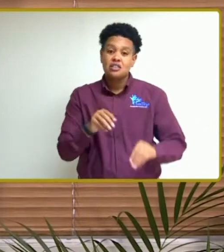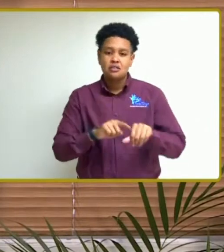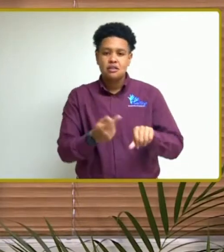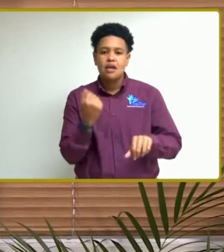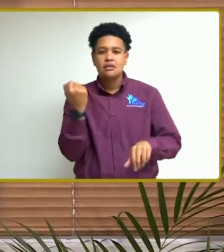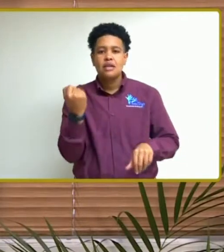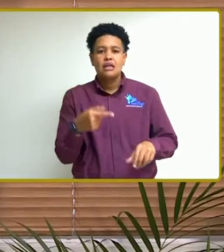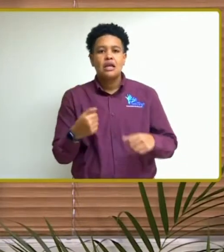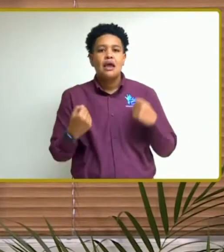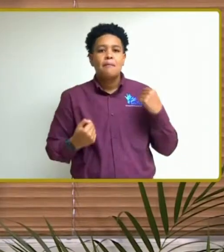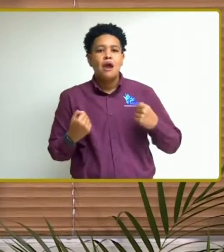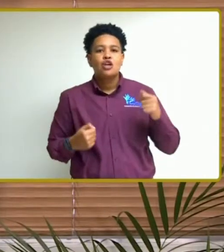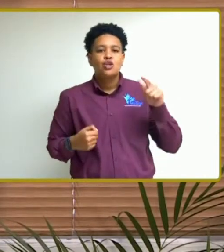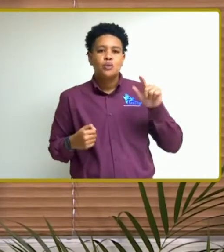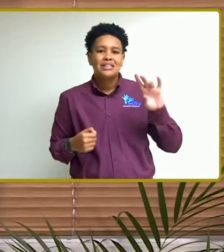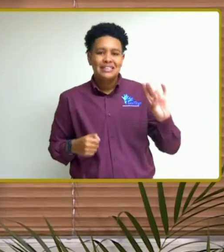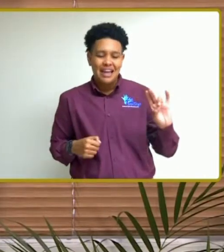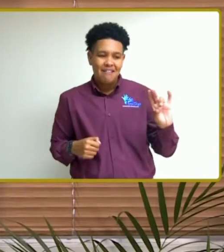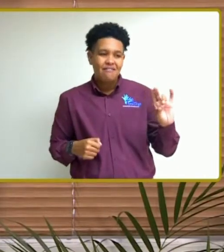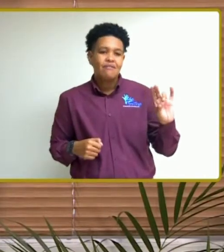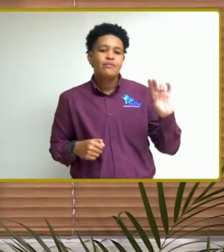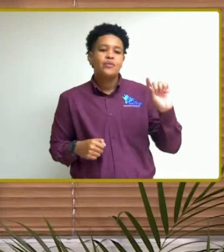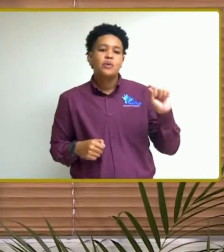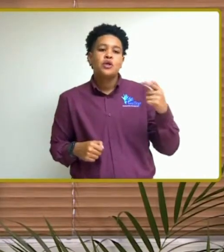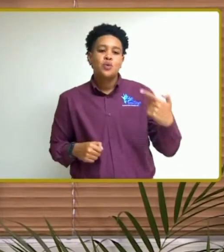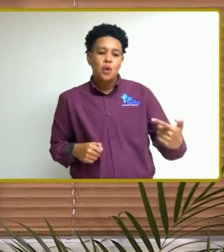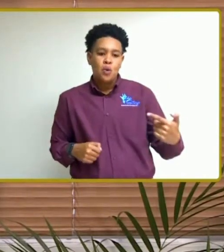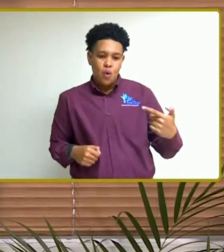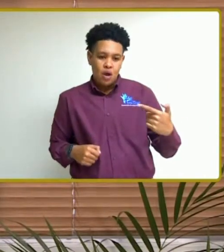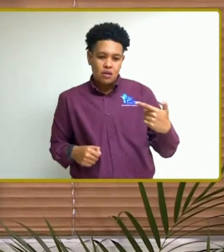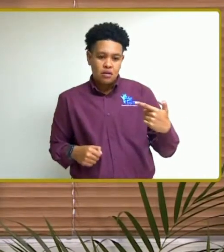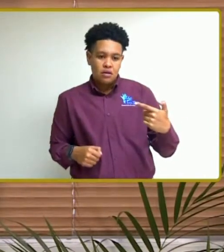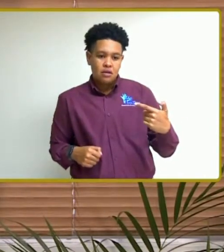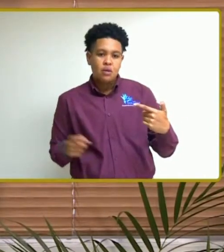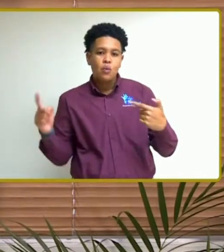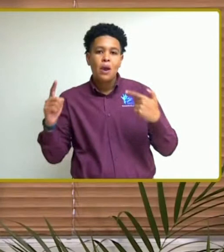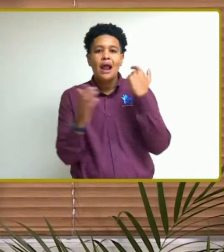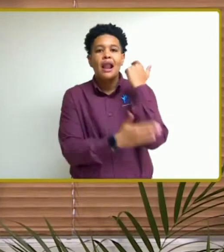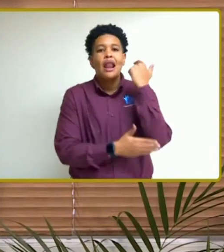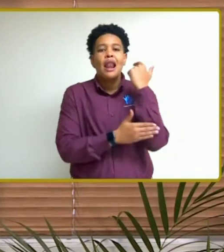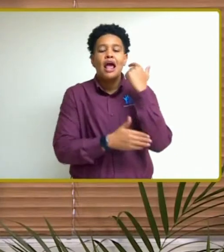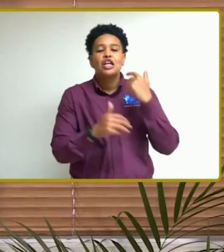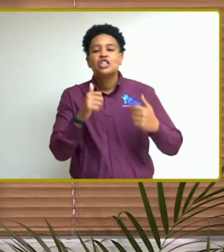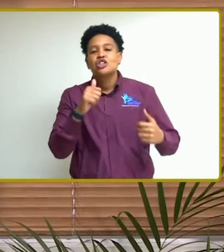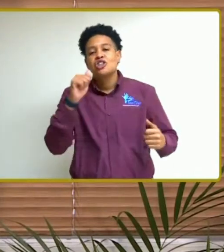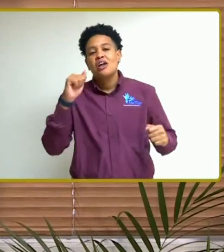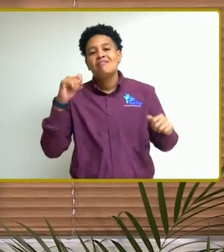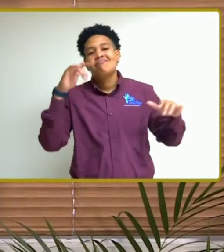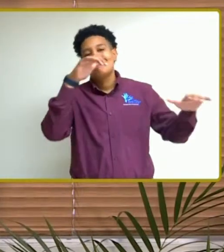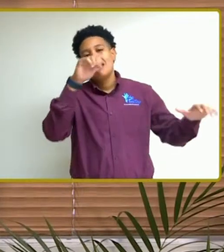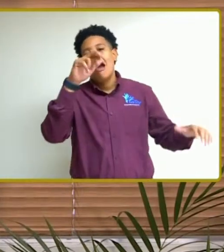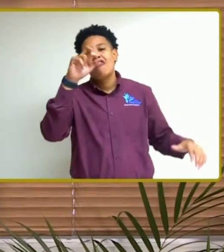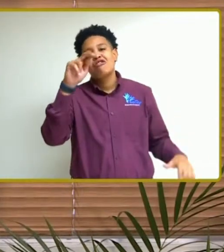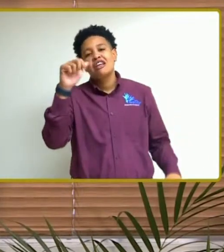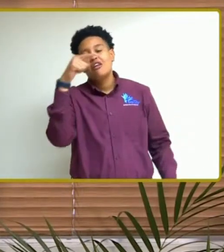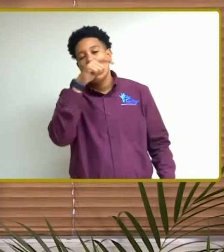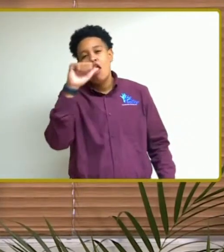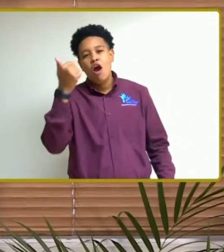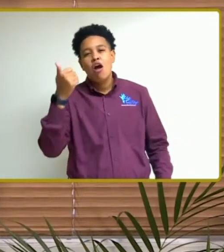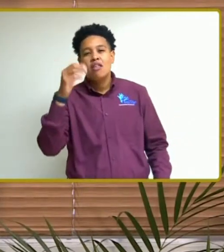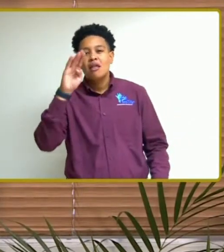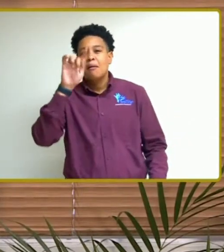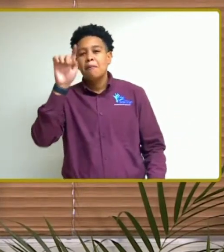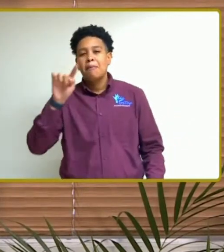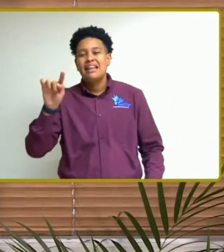March 27th, 2021, at the National Arena. Other blitz sites will